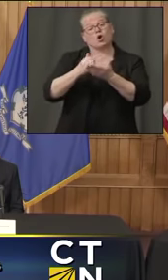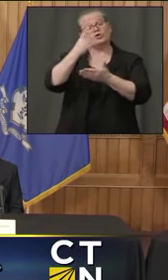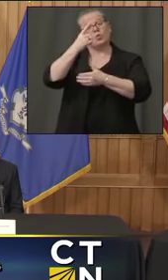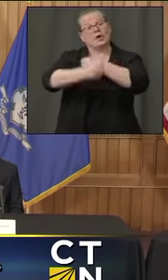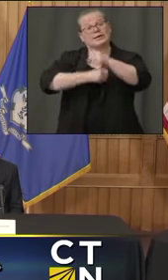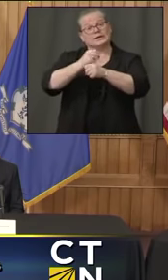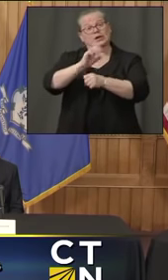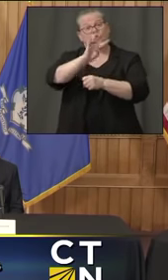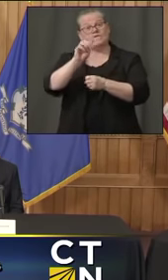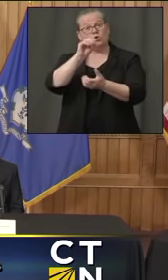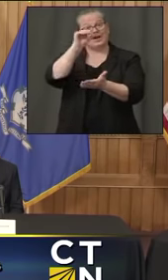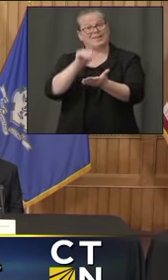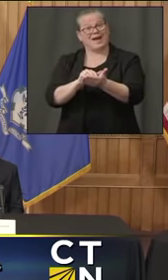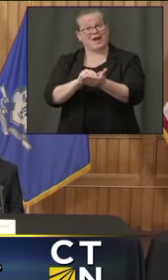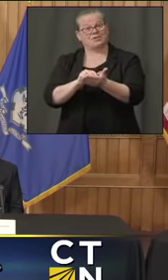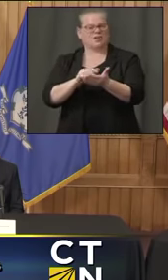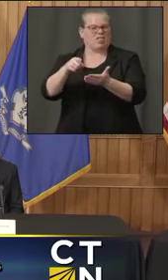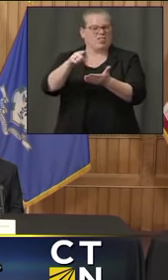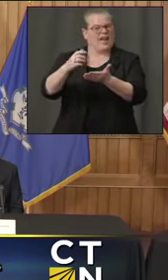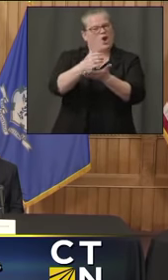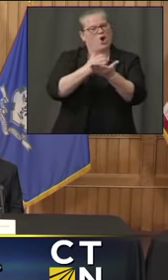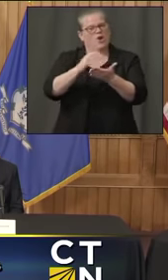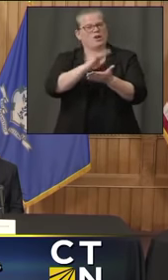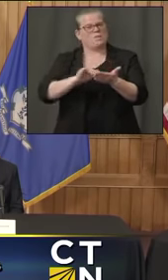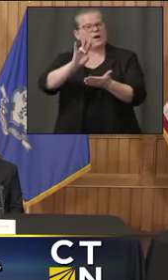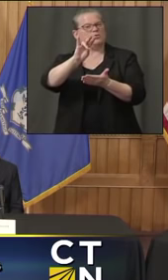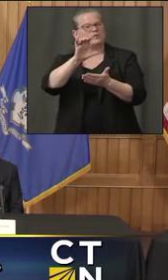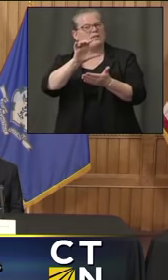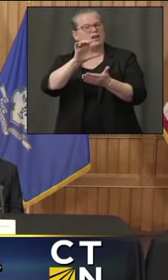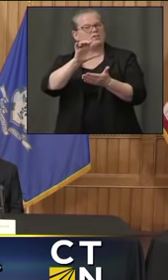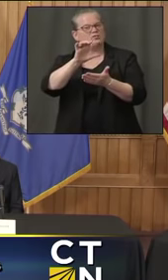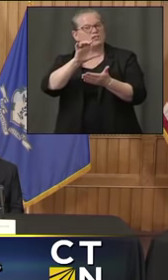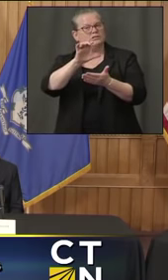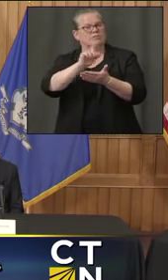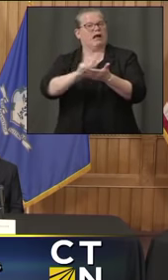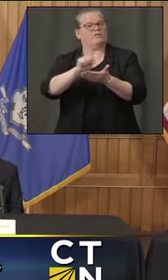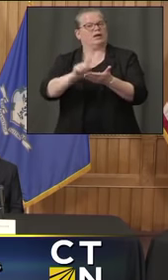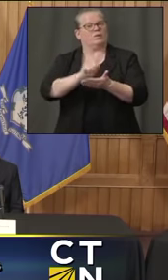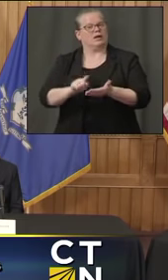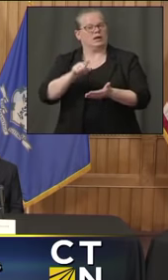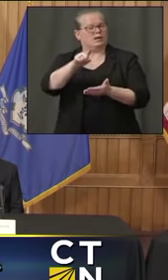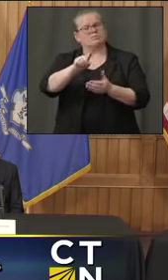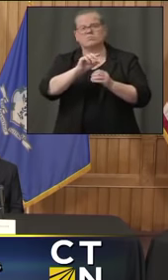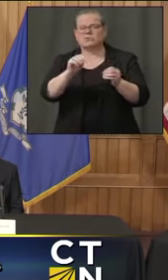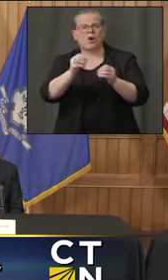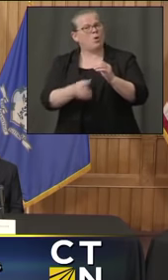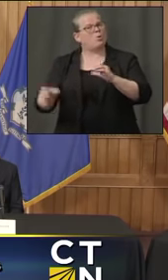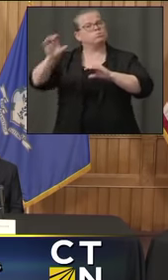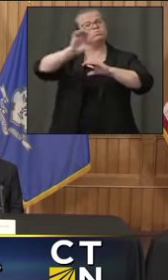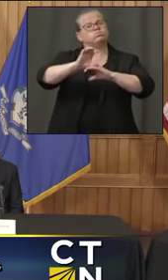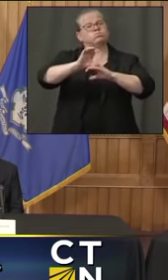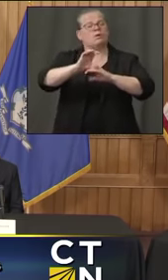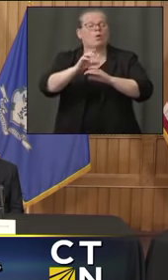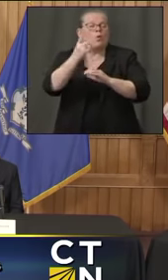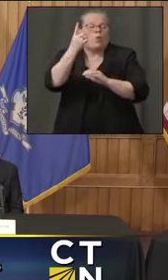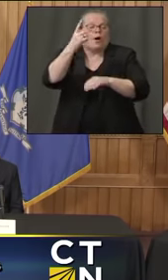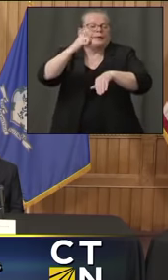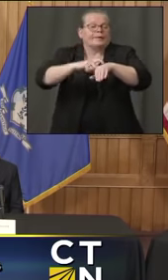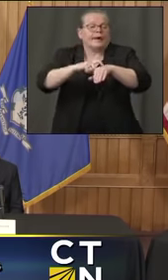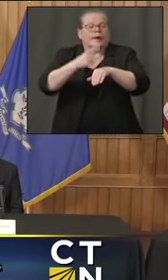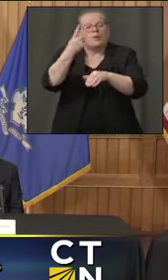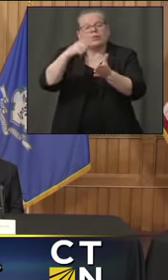and they're not getting anything extra other than a $1,200 stimulus check from the federal